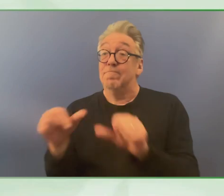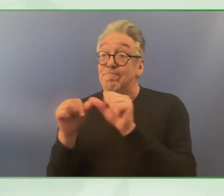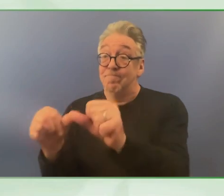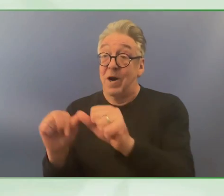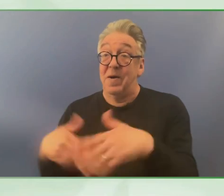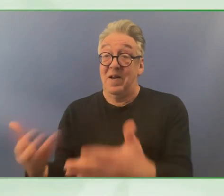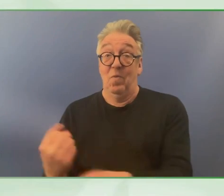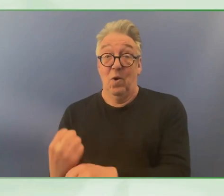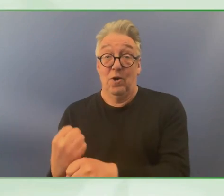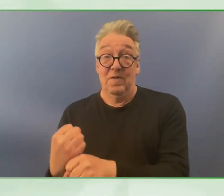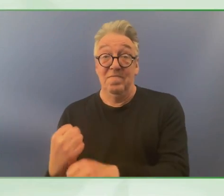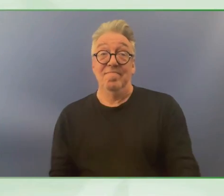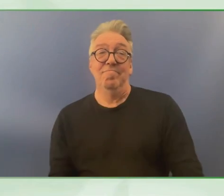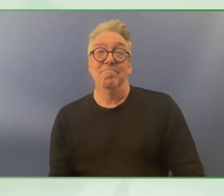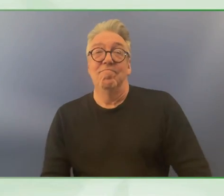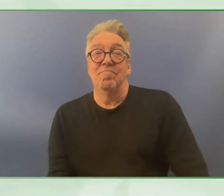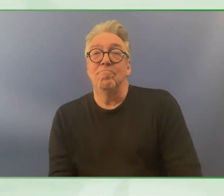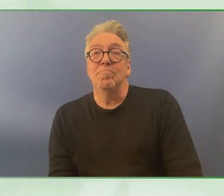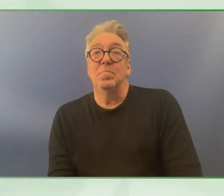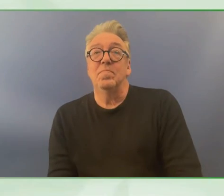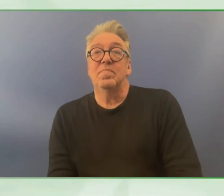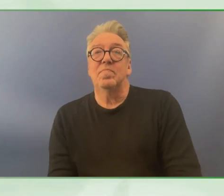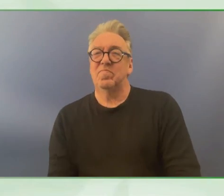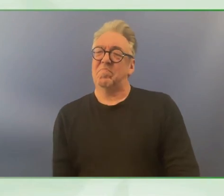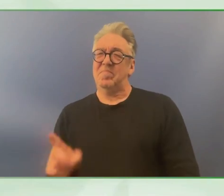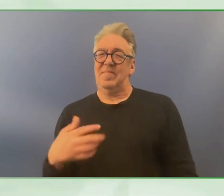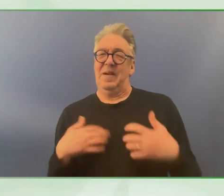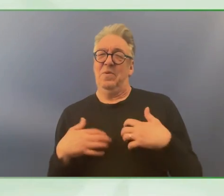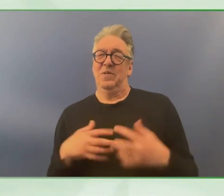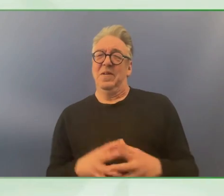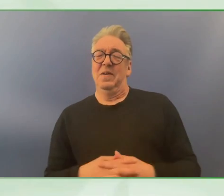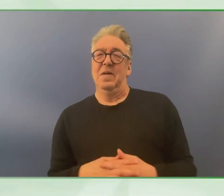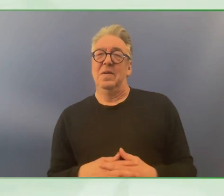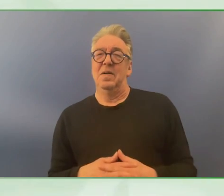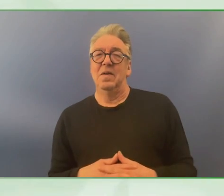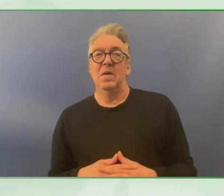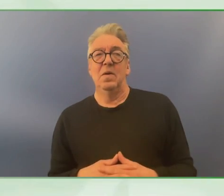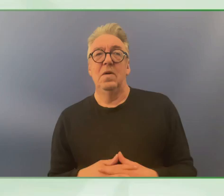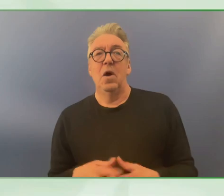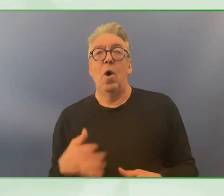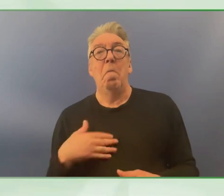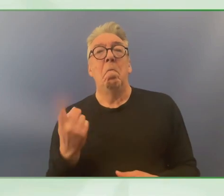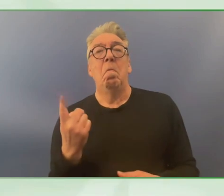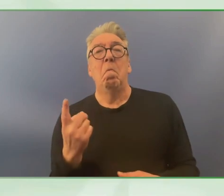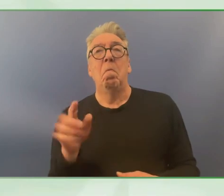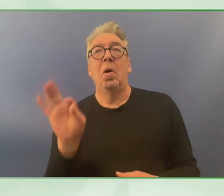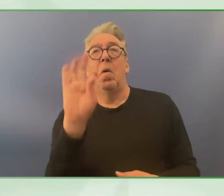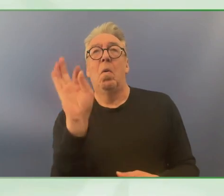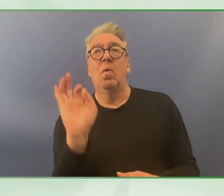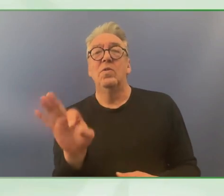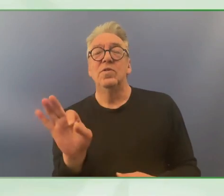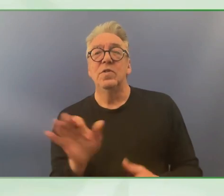Thank you. It was very interesting, really. And I have one question as well. How